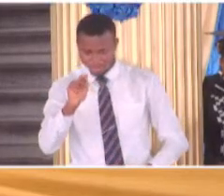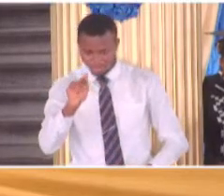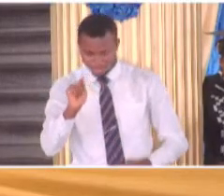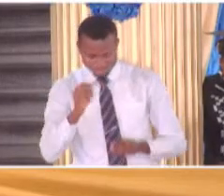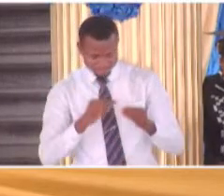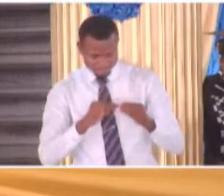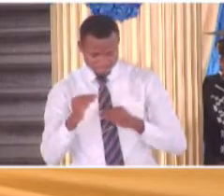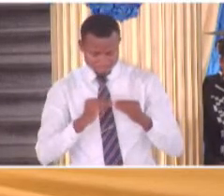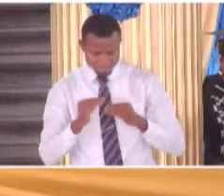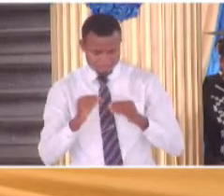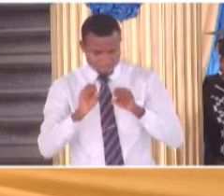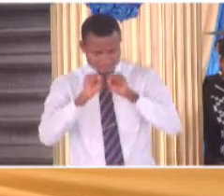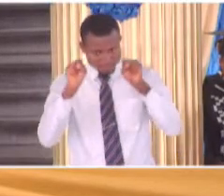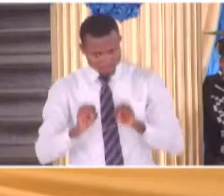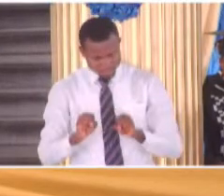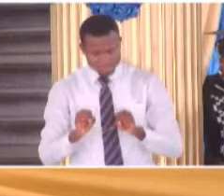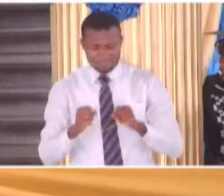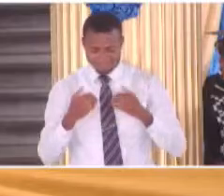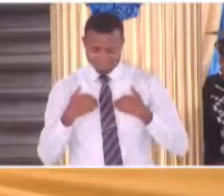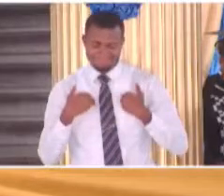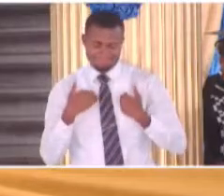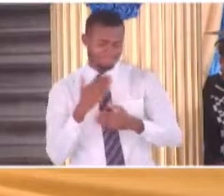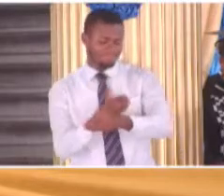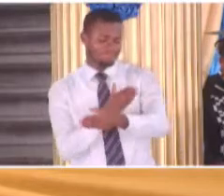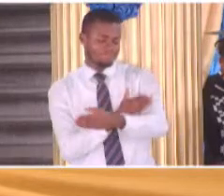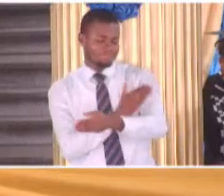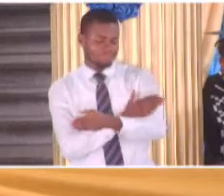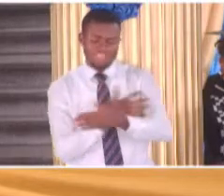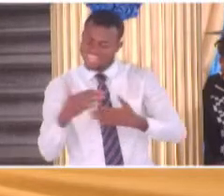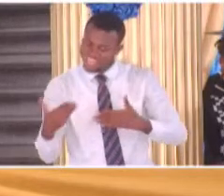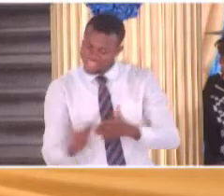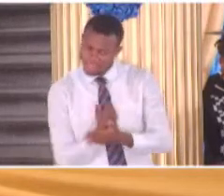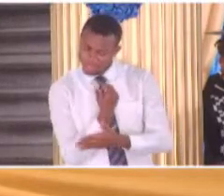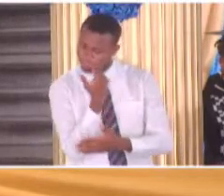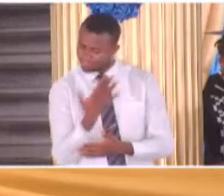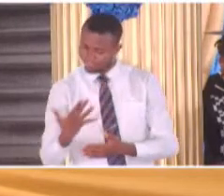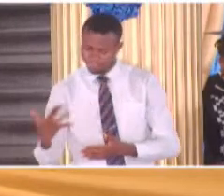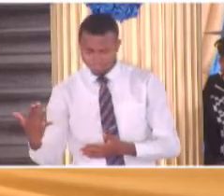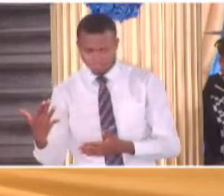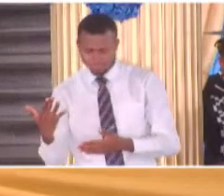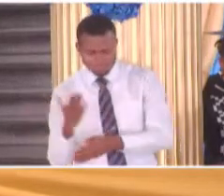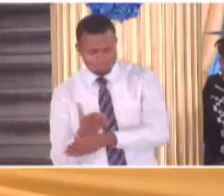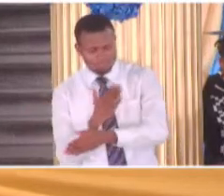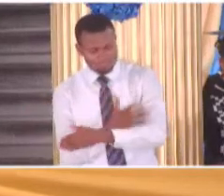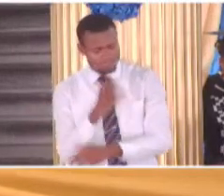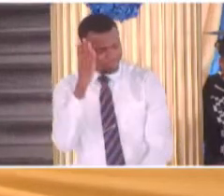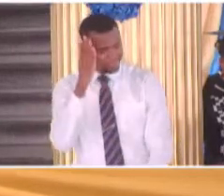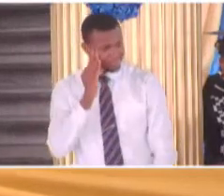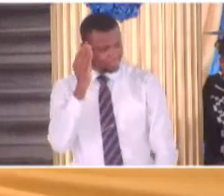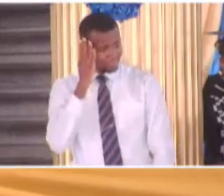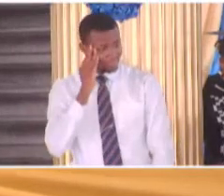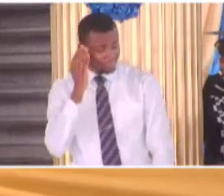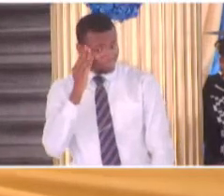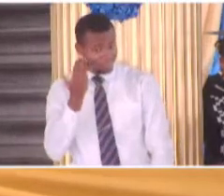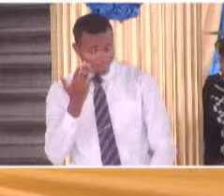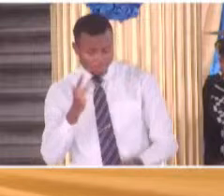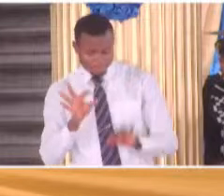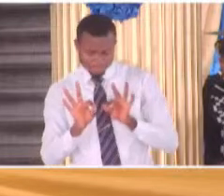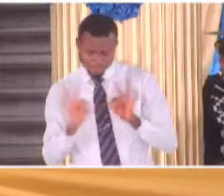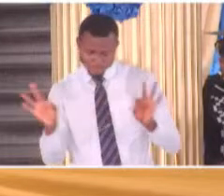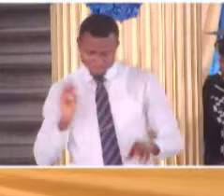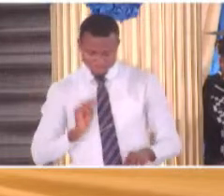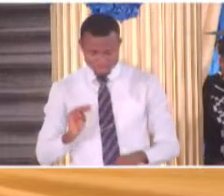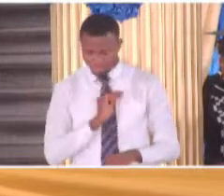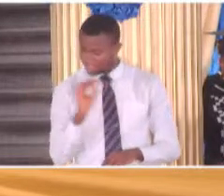System has been upgraded with new features, improving the experience for both faculty and